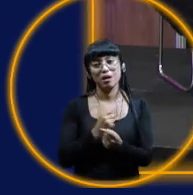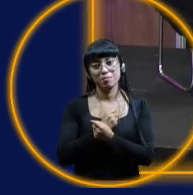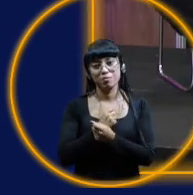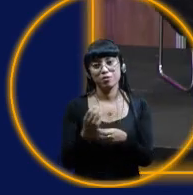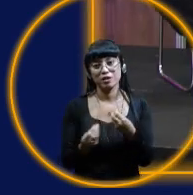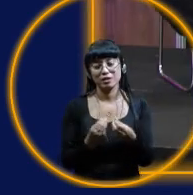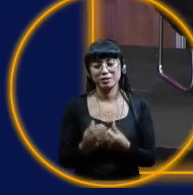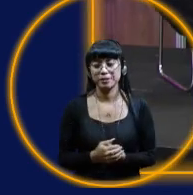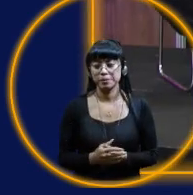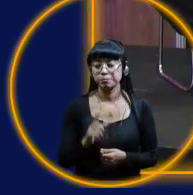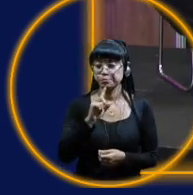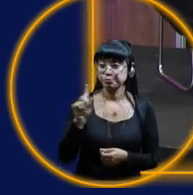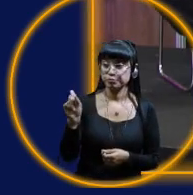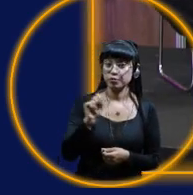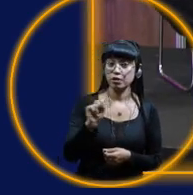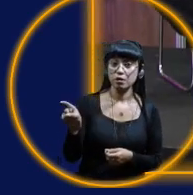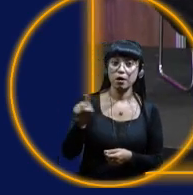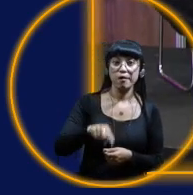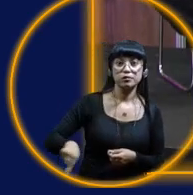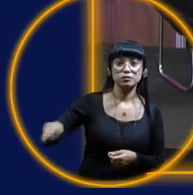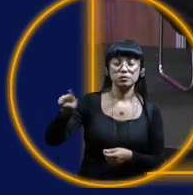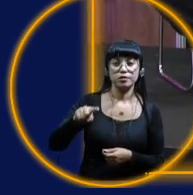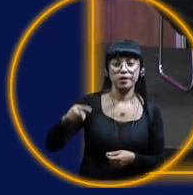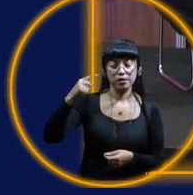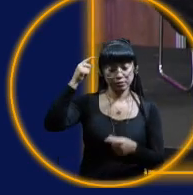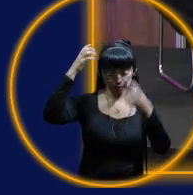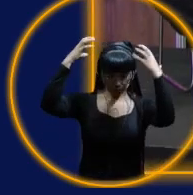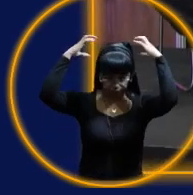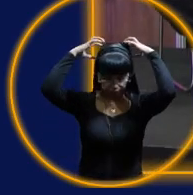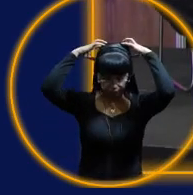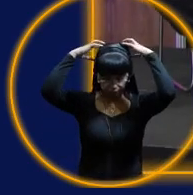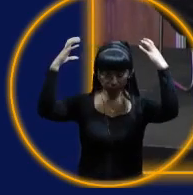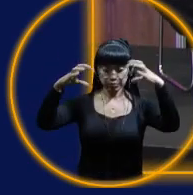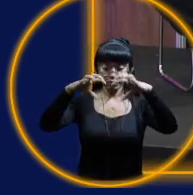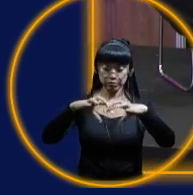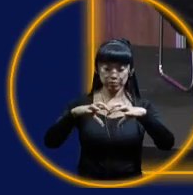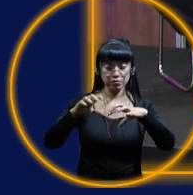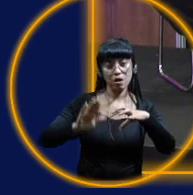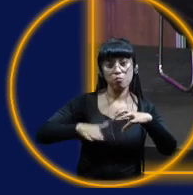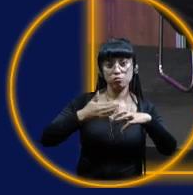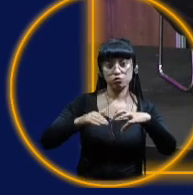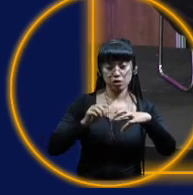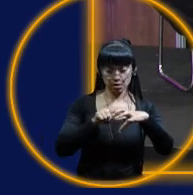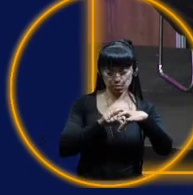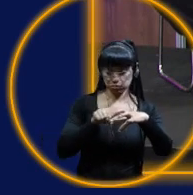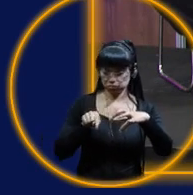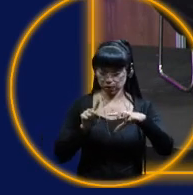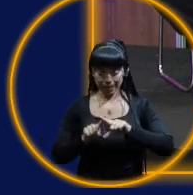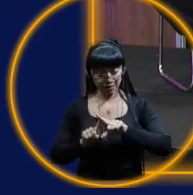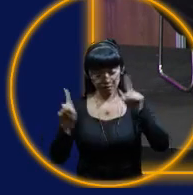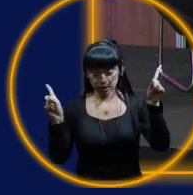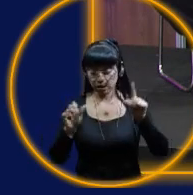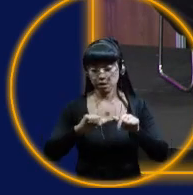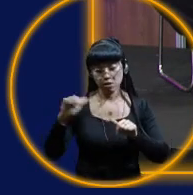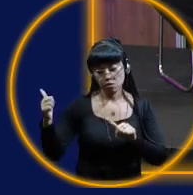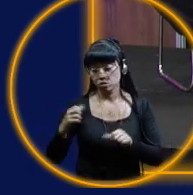your creative brain, works differently when you're composing music versus when you're tackling an audiovisual